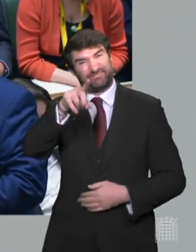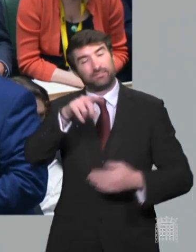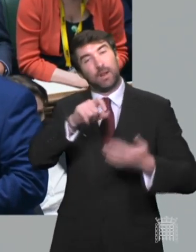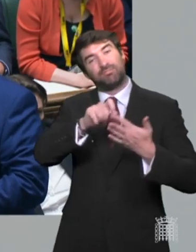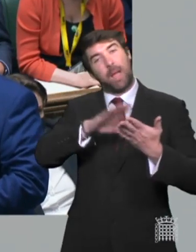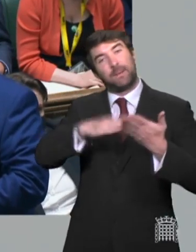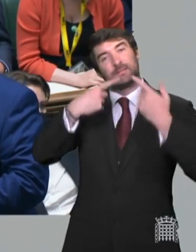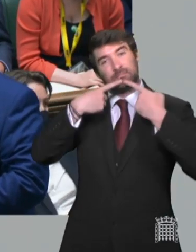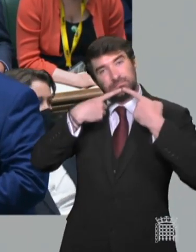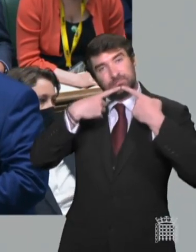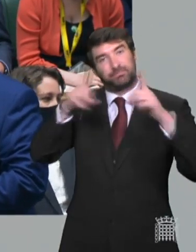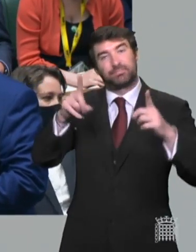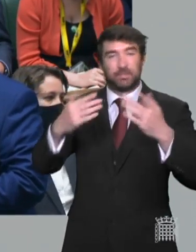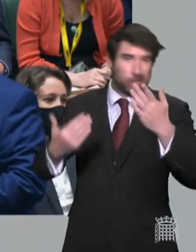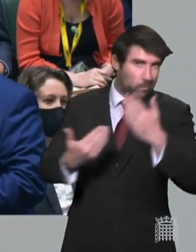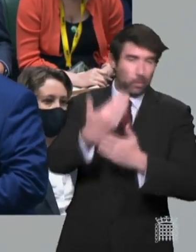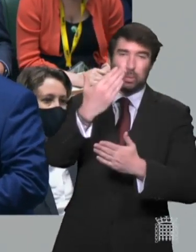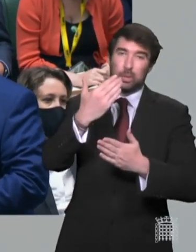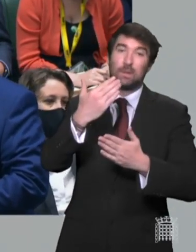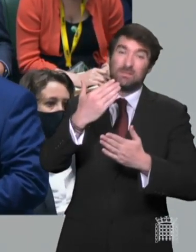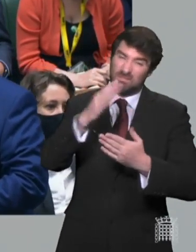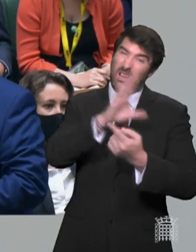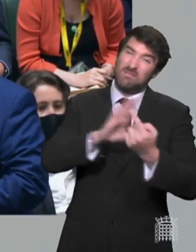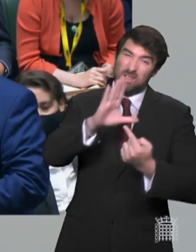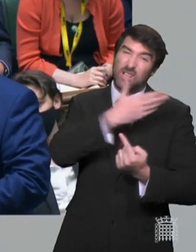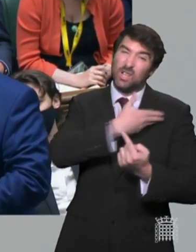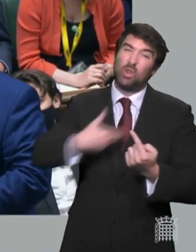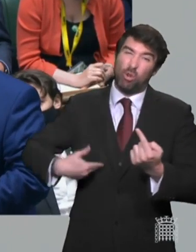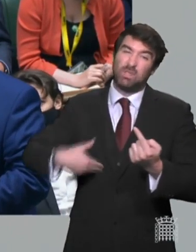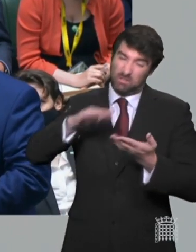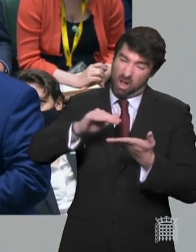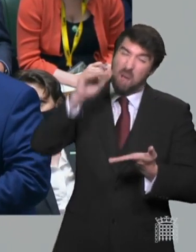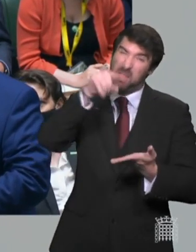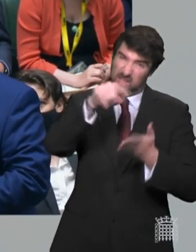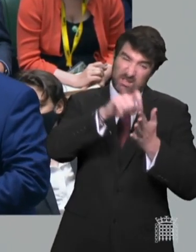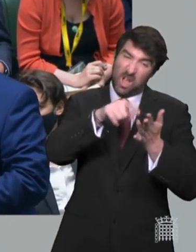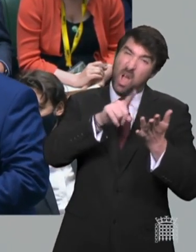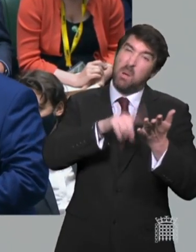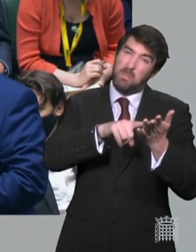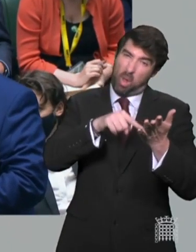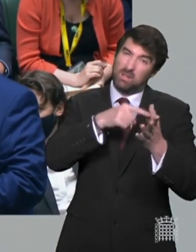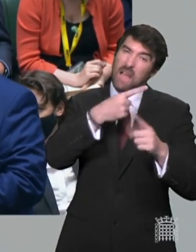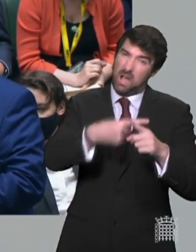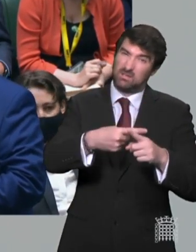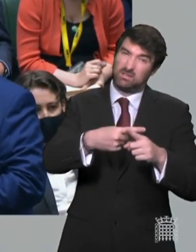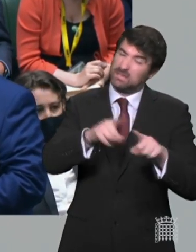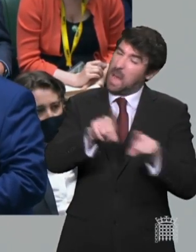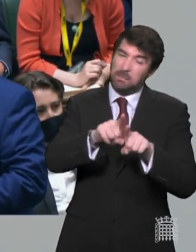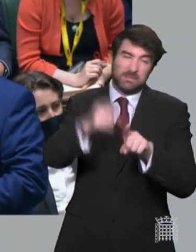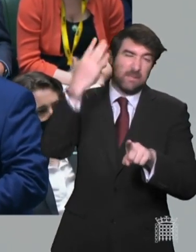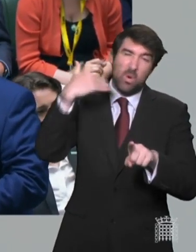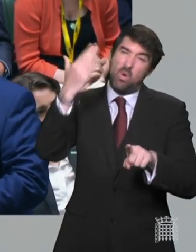regressive Tory poll tax on millions of Scottish workers. The Joseph Rowntree Foundation estimates